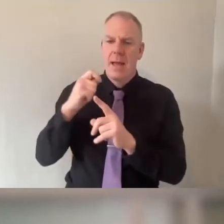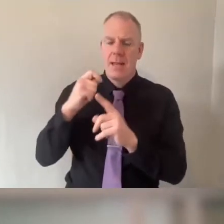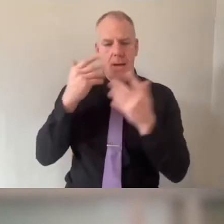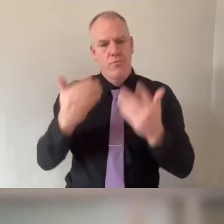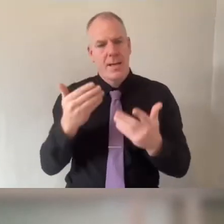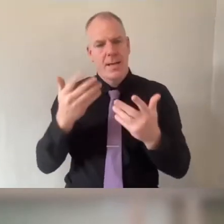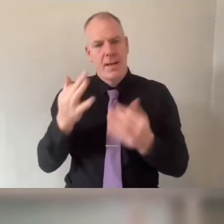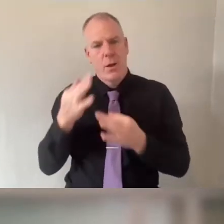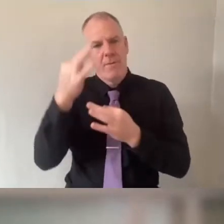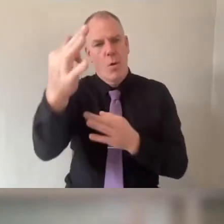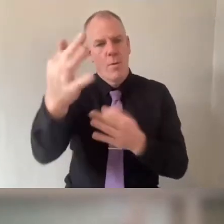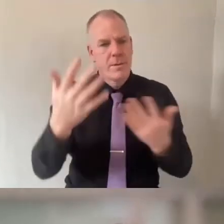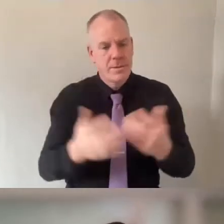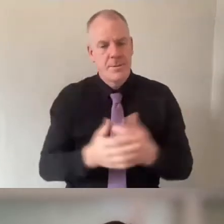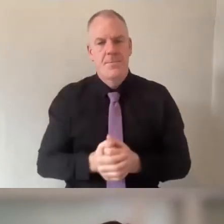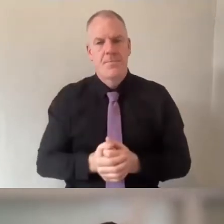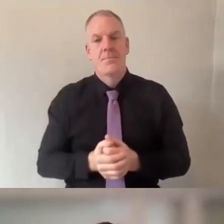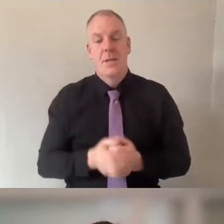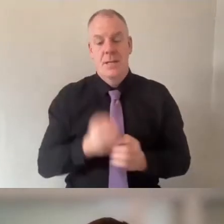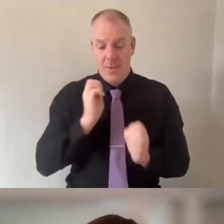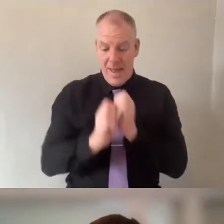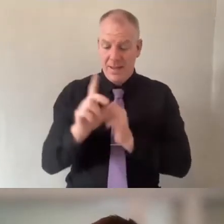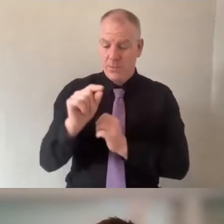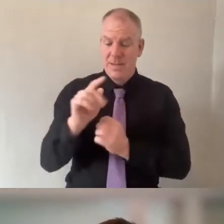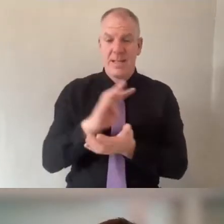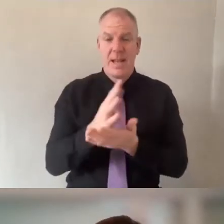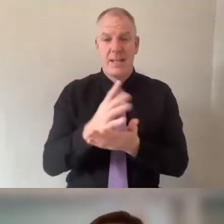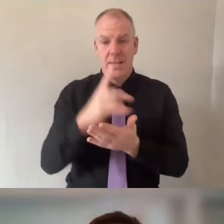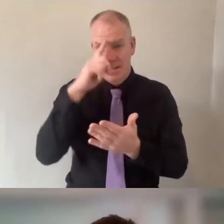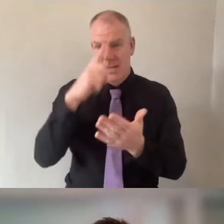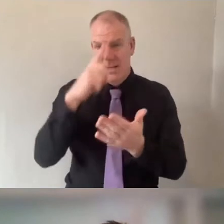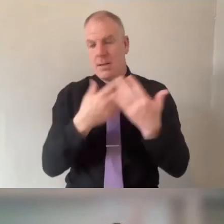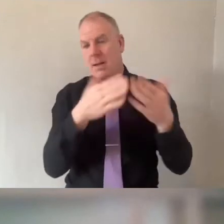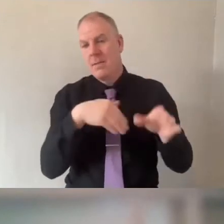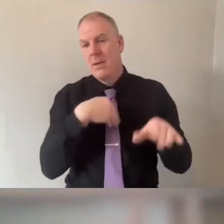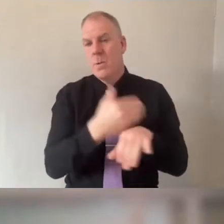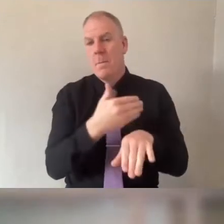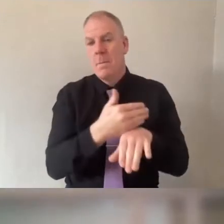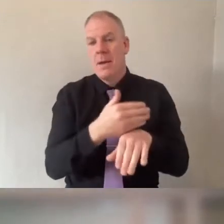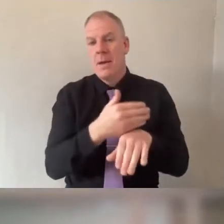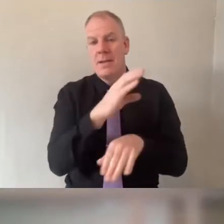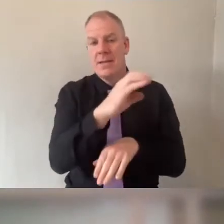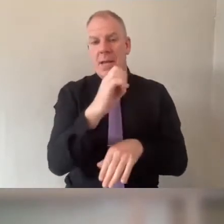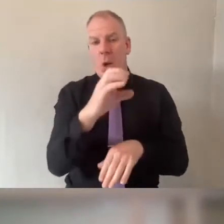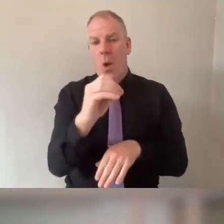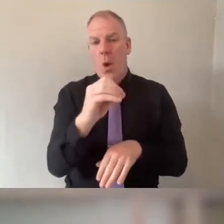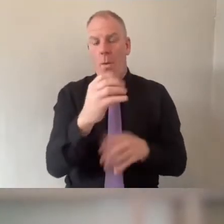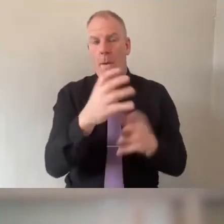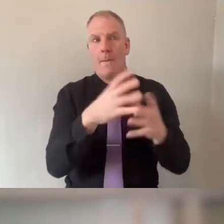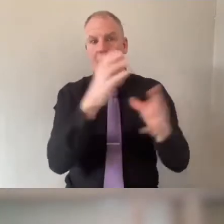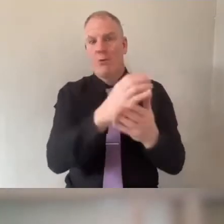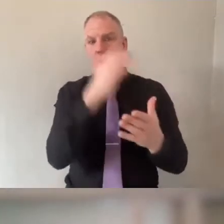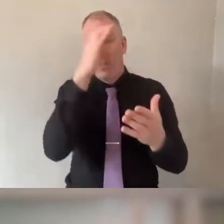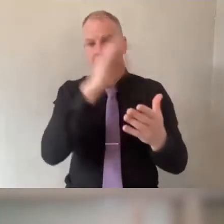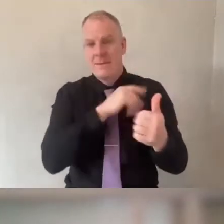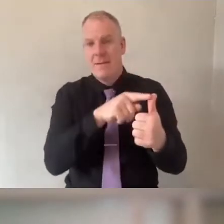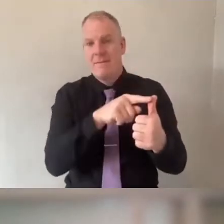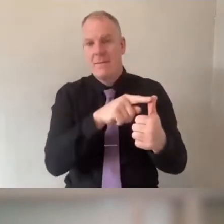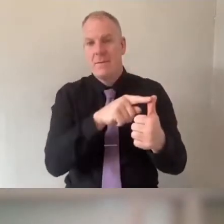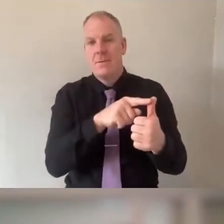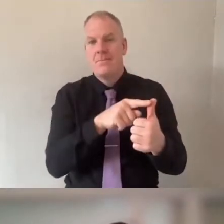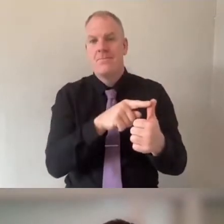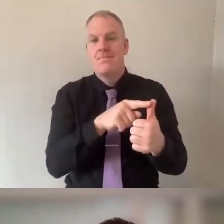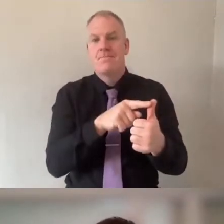forward. So at the end of 2019, I decided to leave my job as a CEO at a large college. And one of the